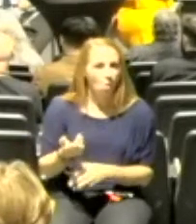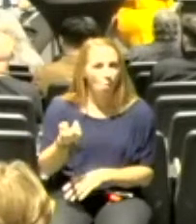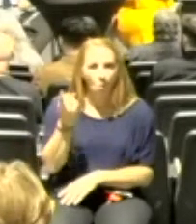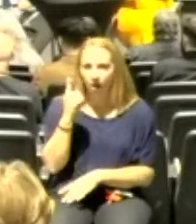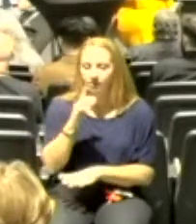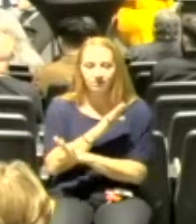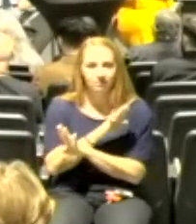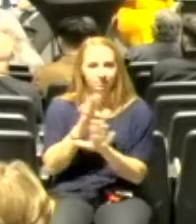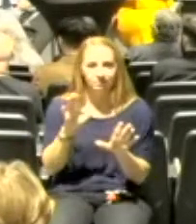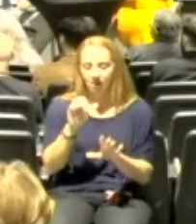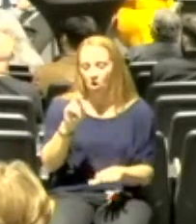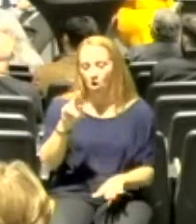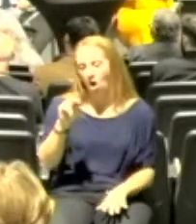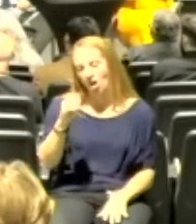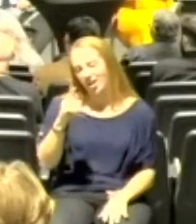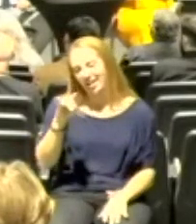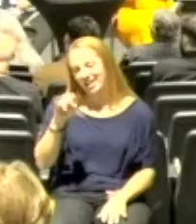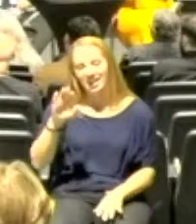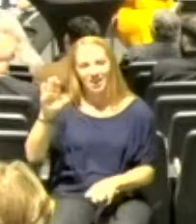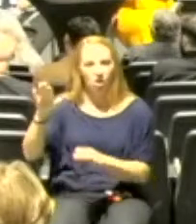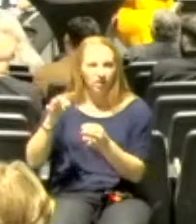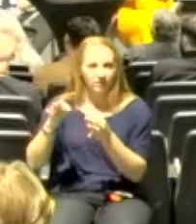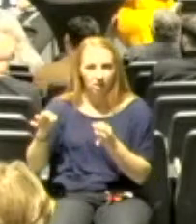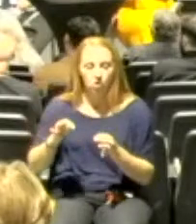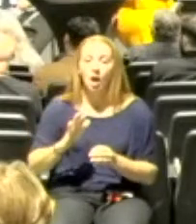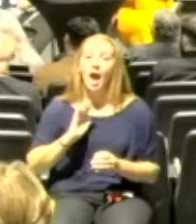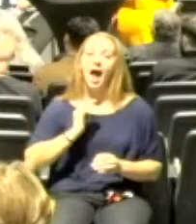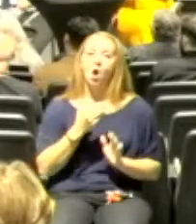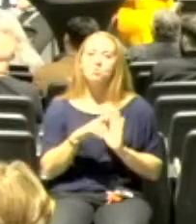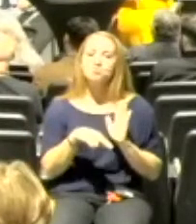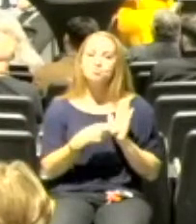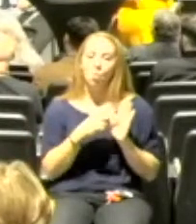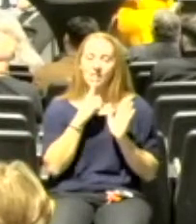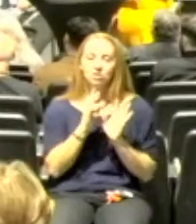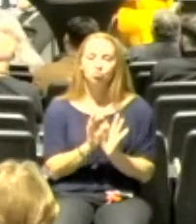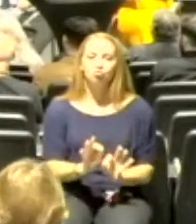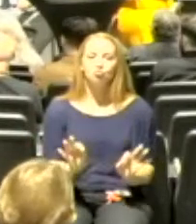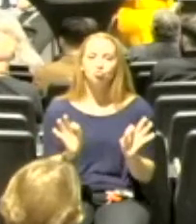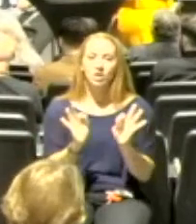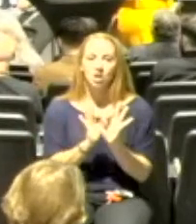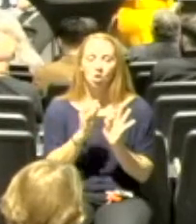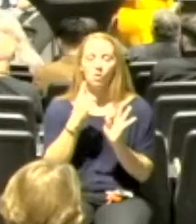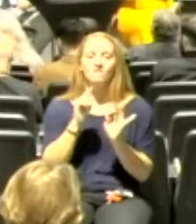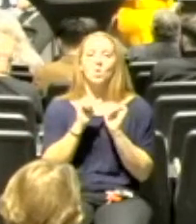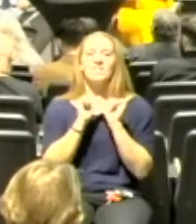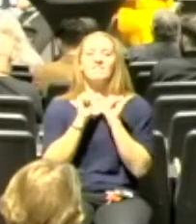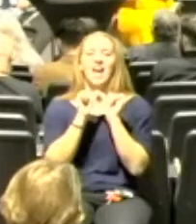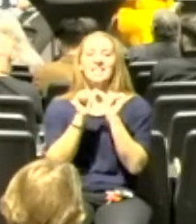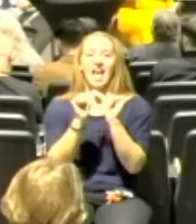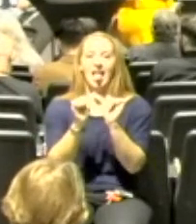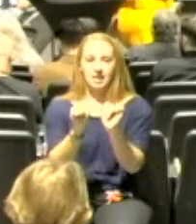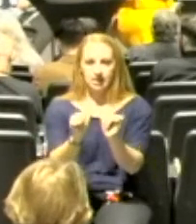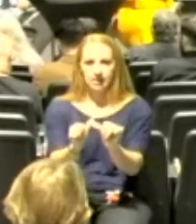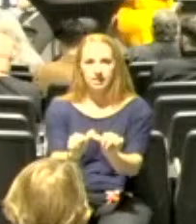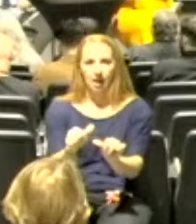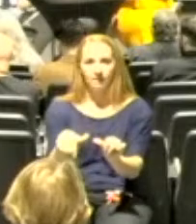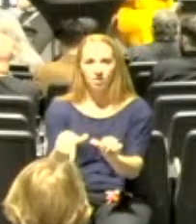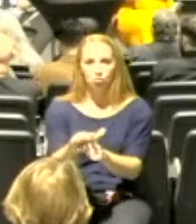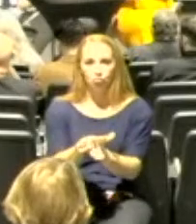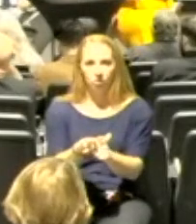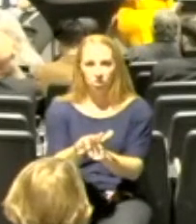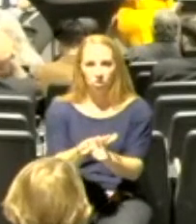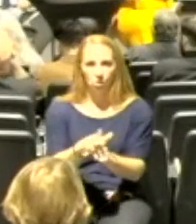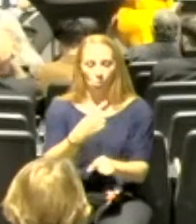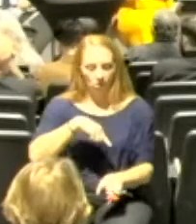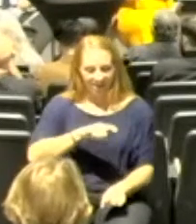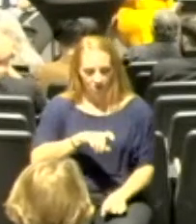by the Carnegie system. But our role is critical to the vitality of this region, and to embrace that